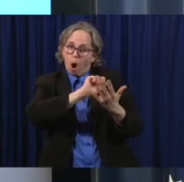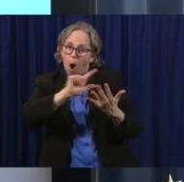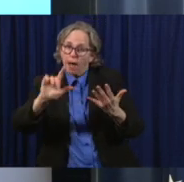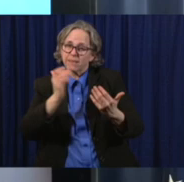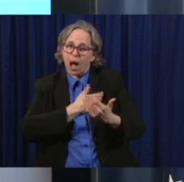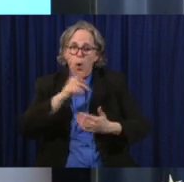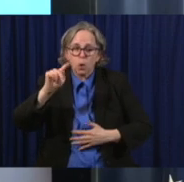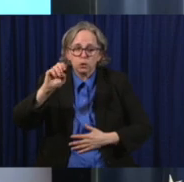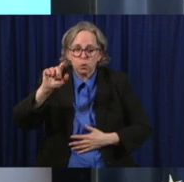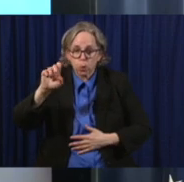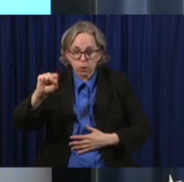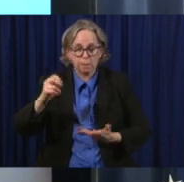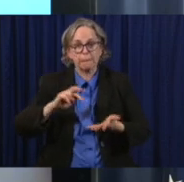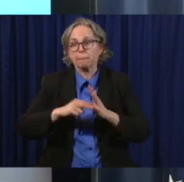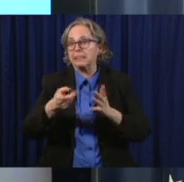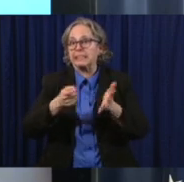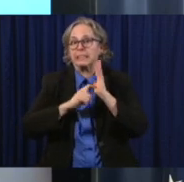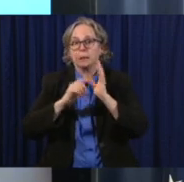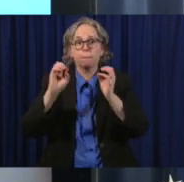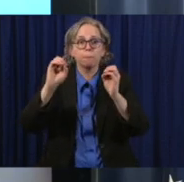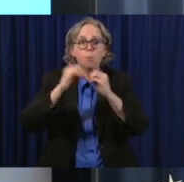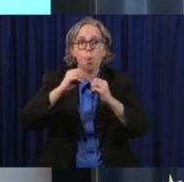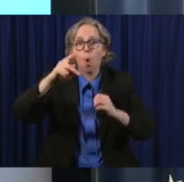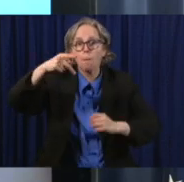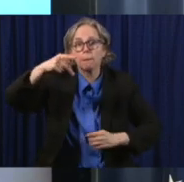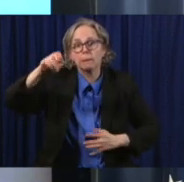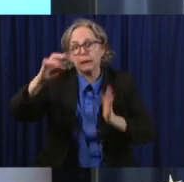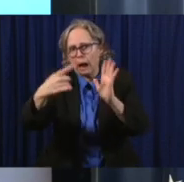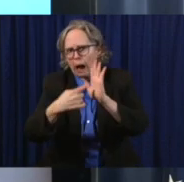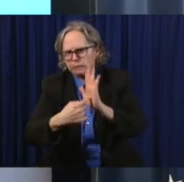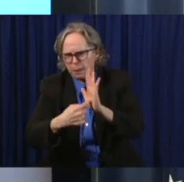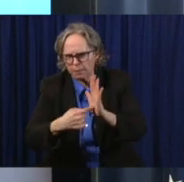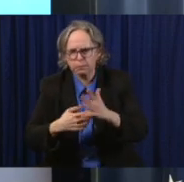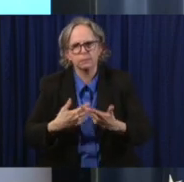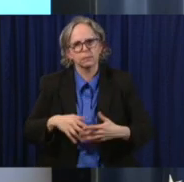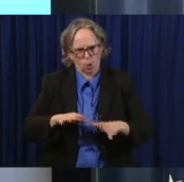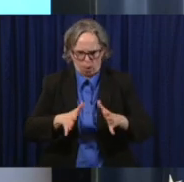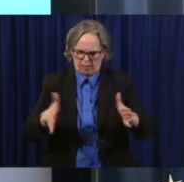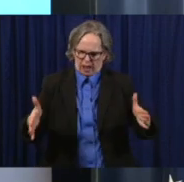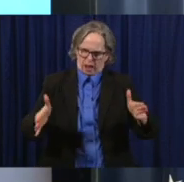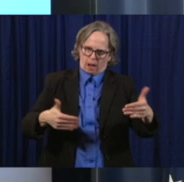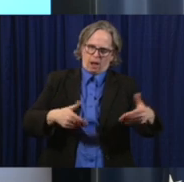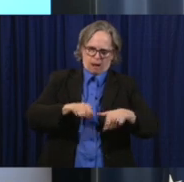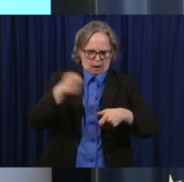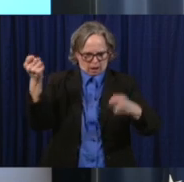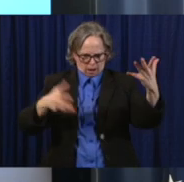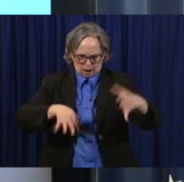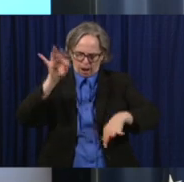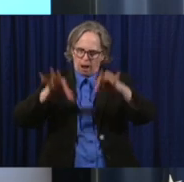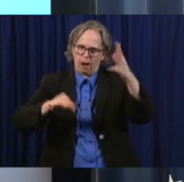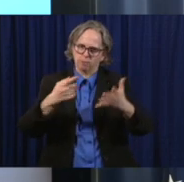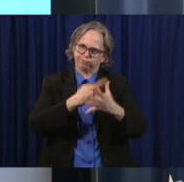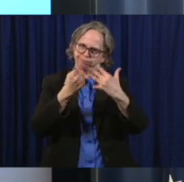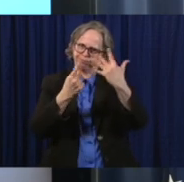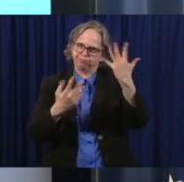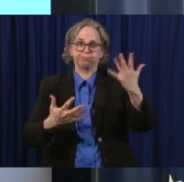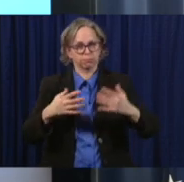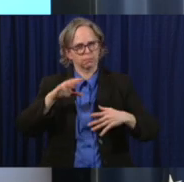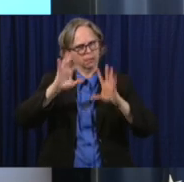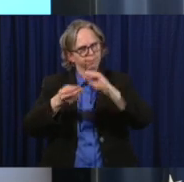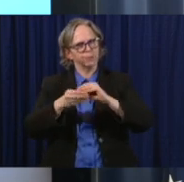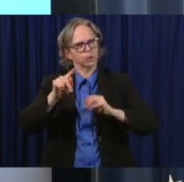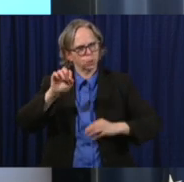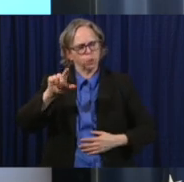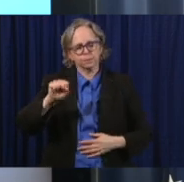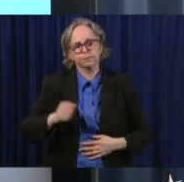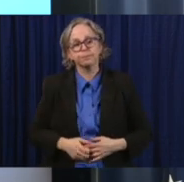that sort of additional staff assistance. We have individuals' infection control strike teams. I won't go through